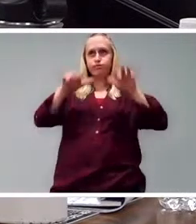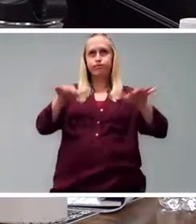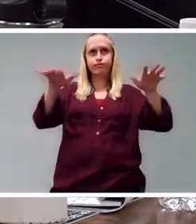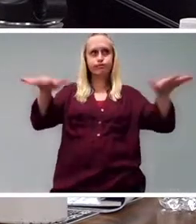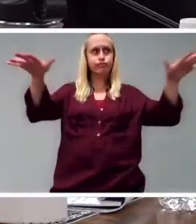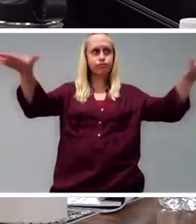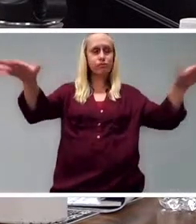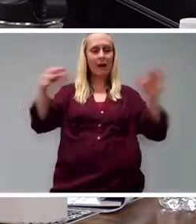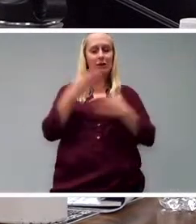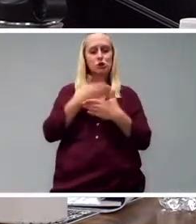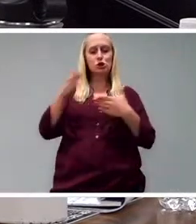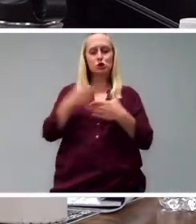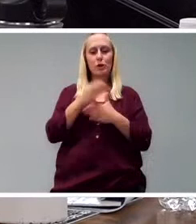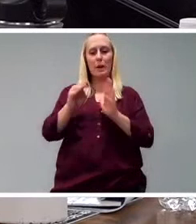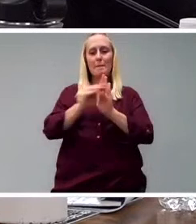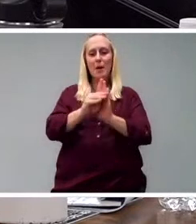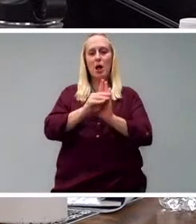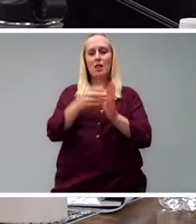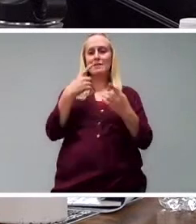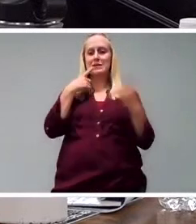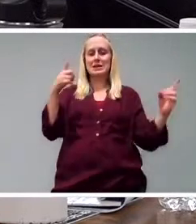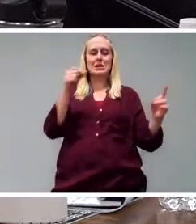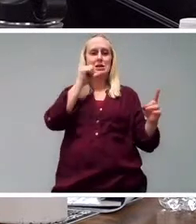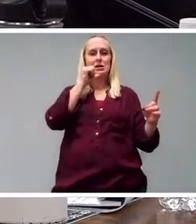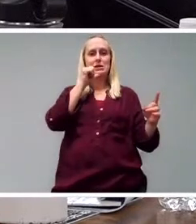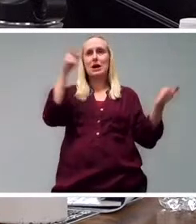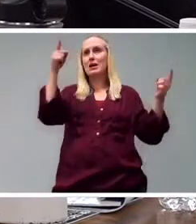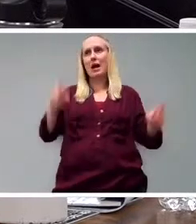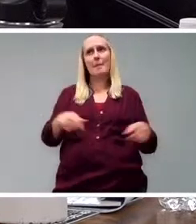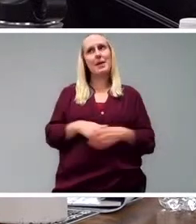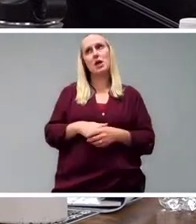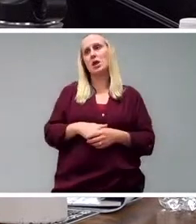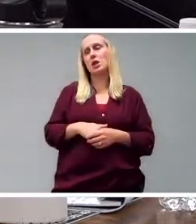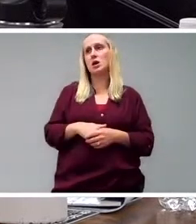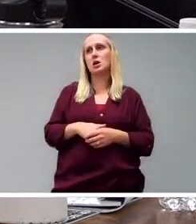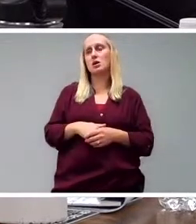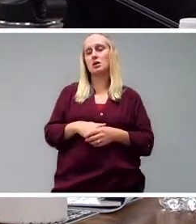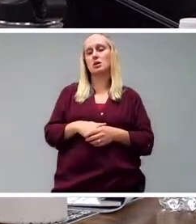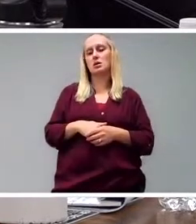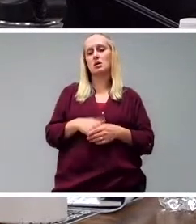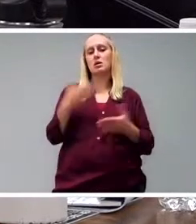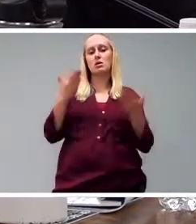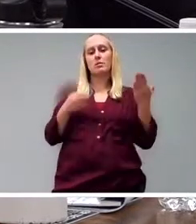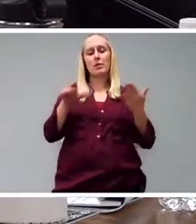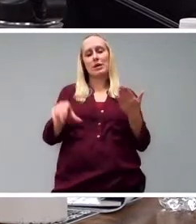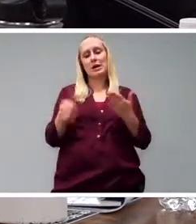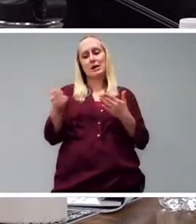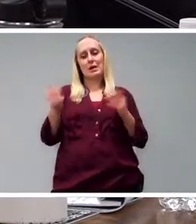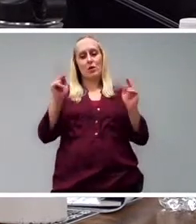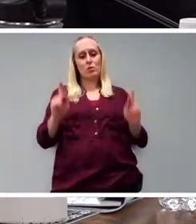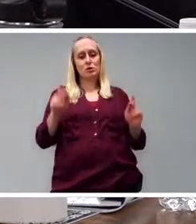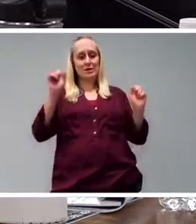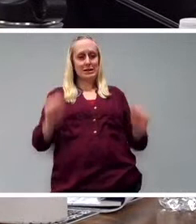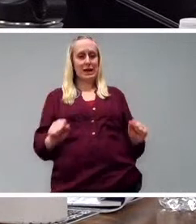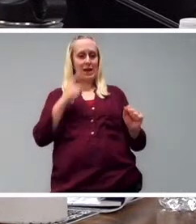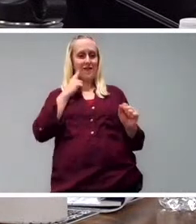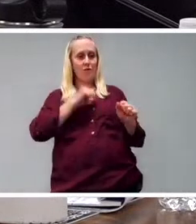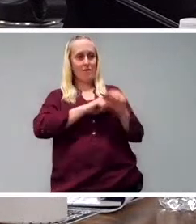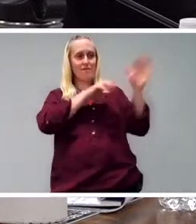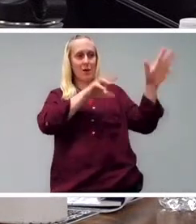model of success this is not going to any longer happen. Maybe somebody else will do that for Mountain West, but